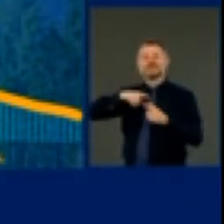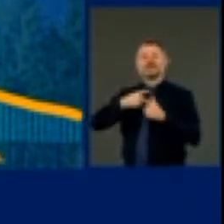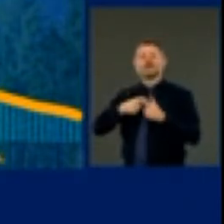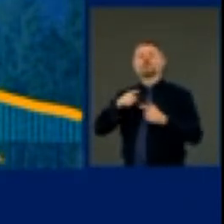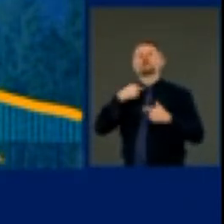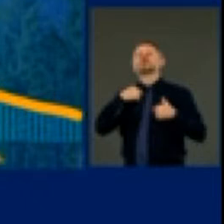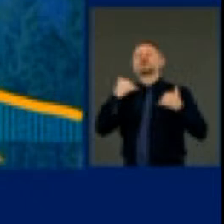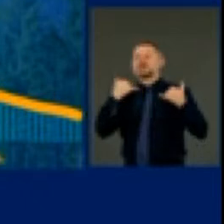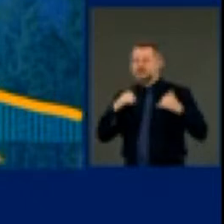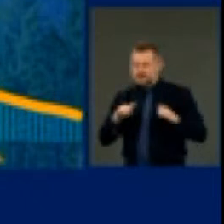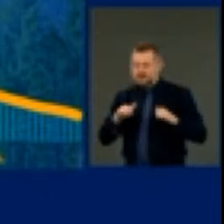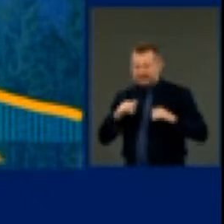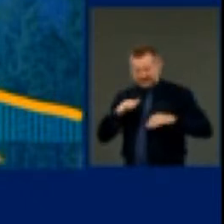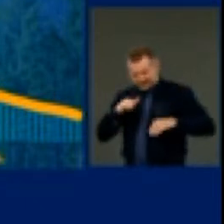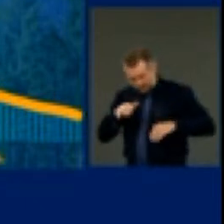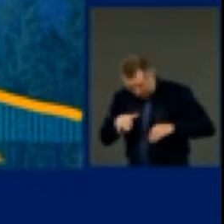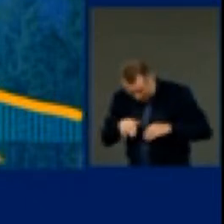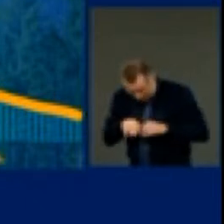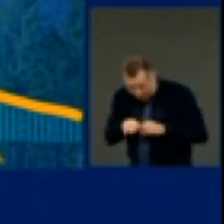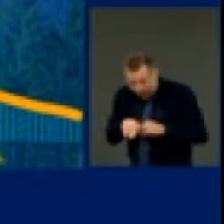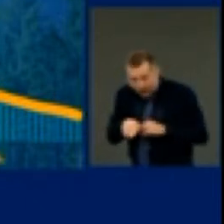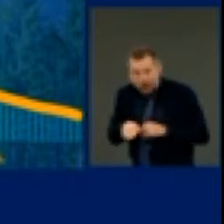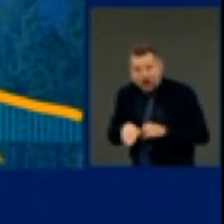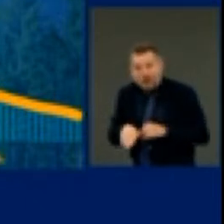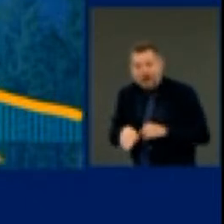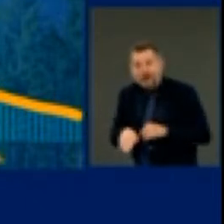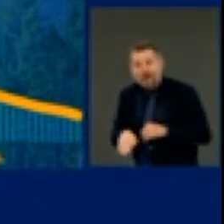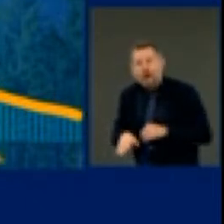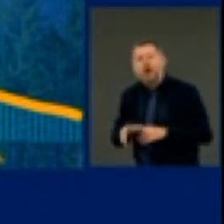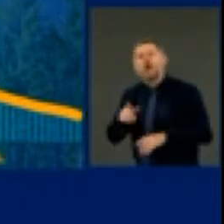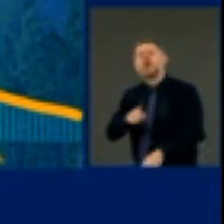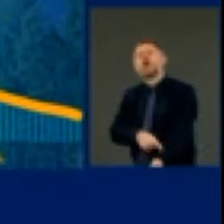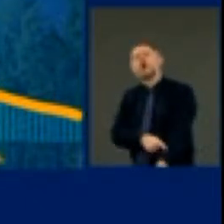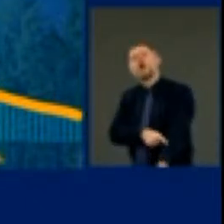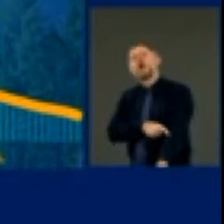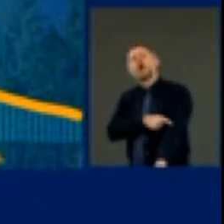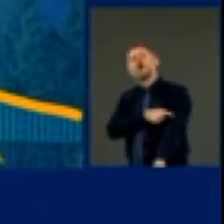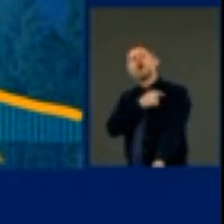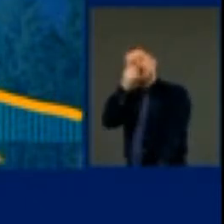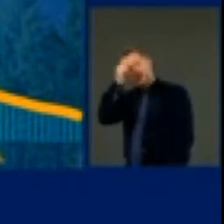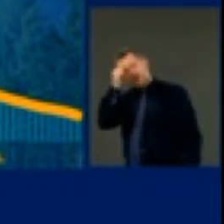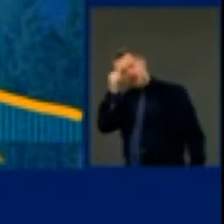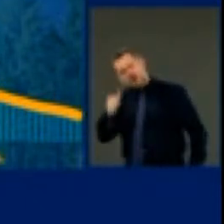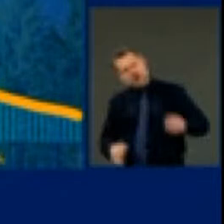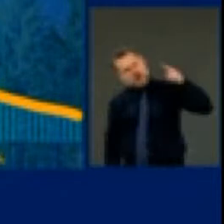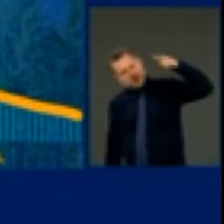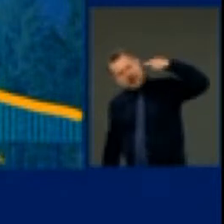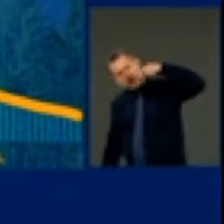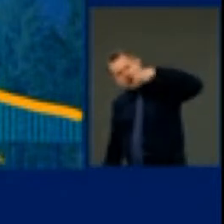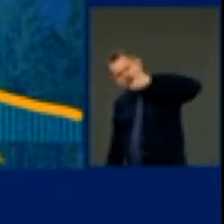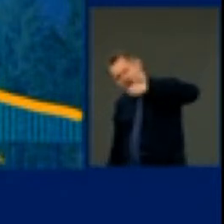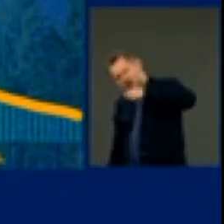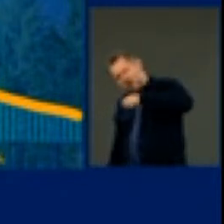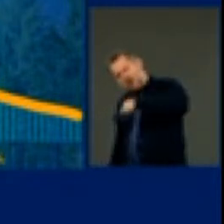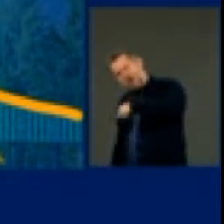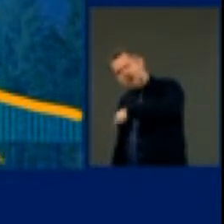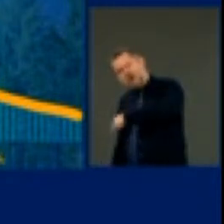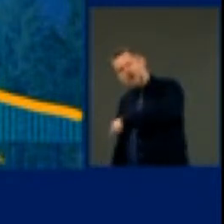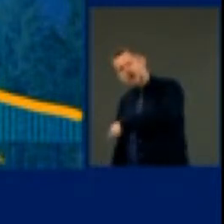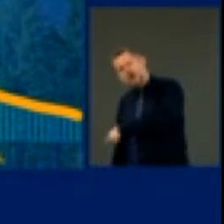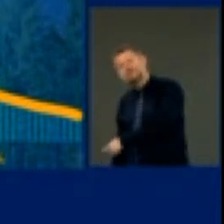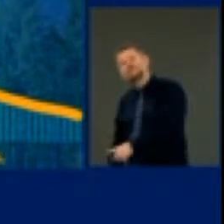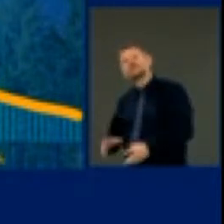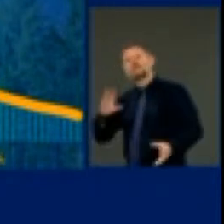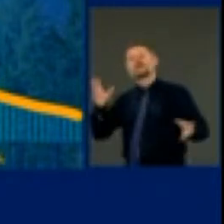And that was a long journey. It was about 42 days up the mountain,